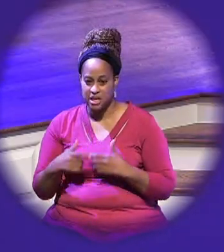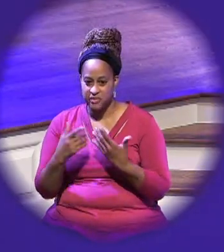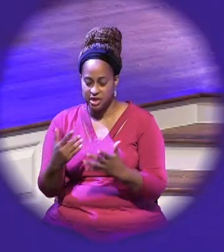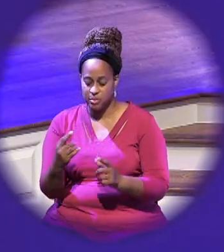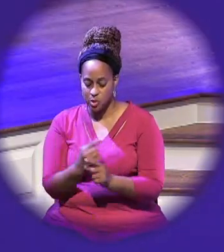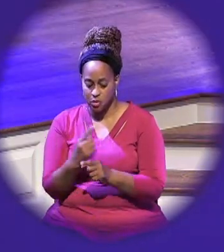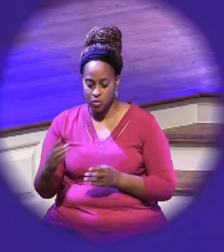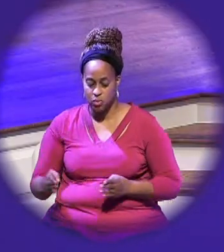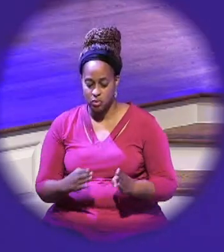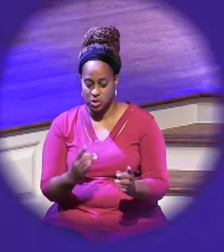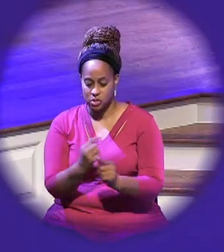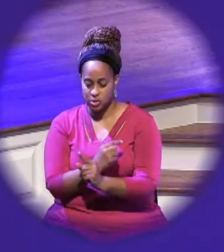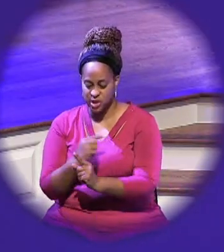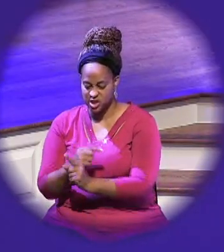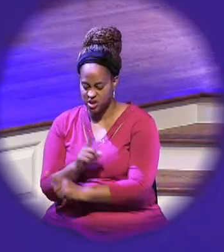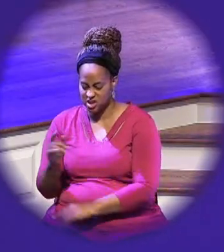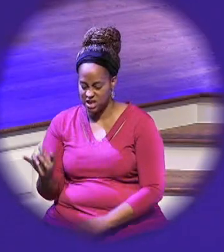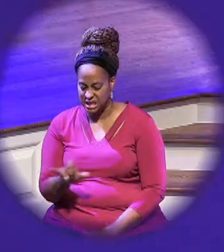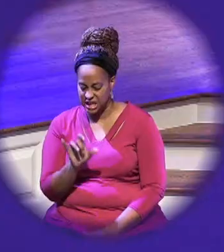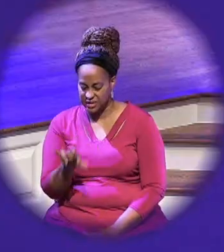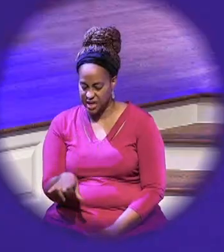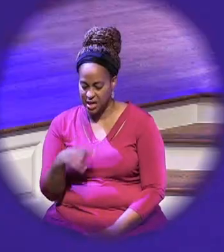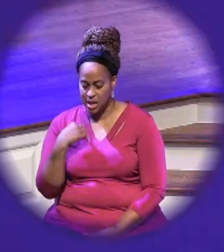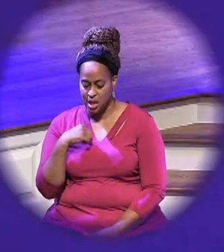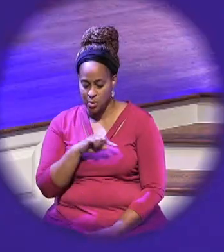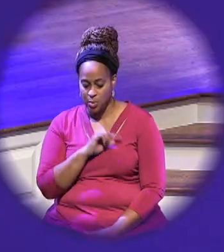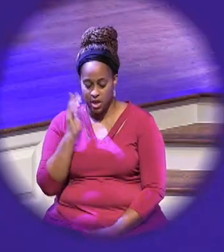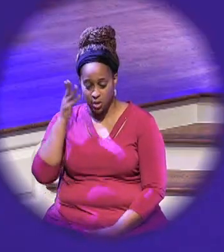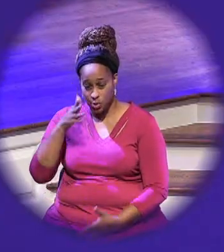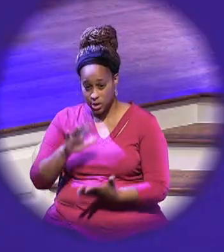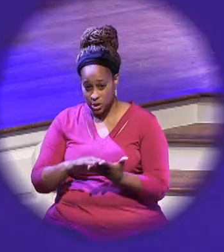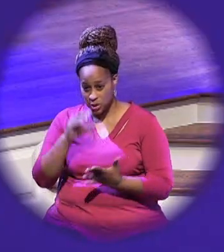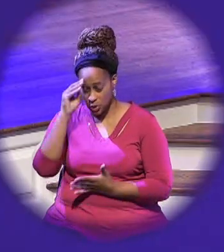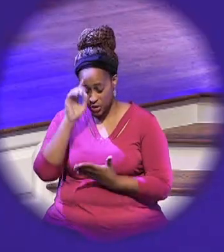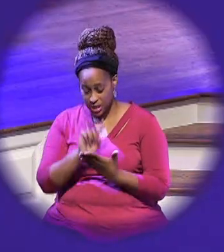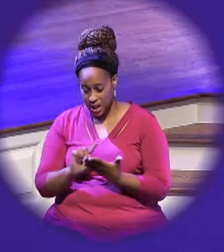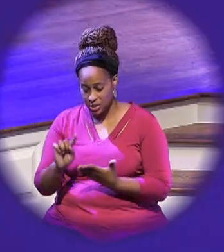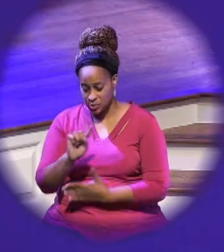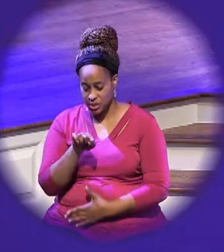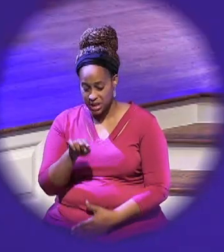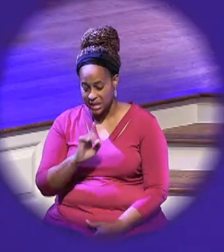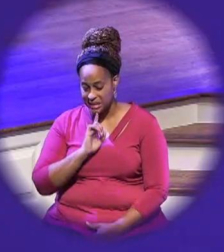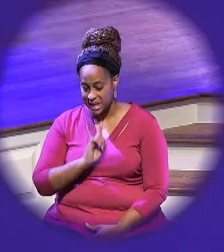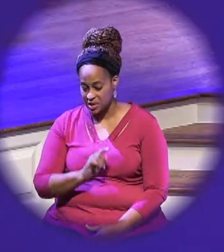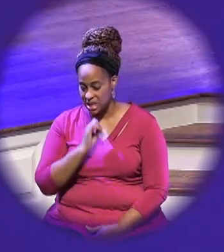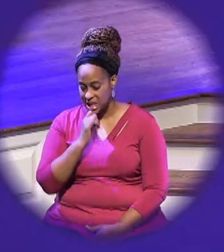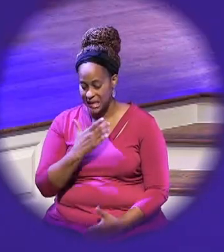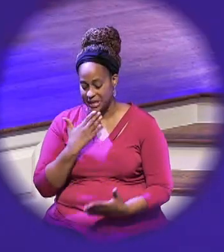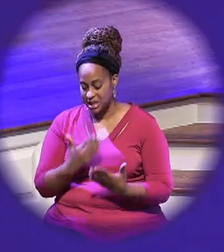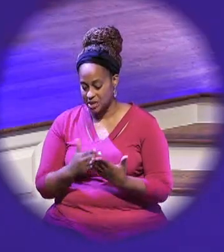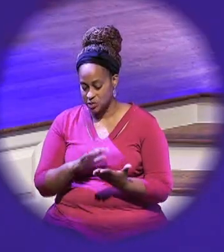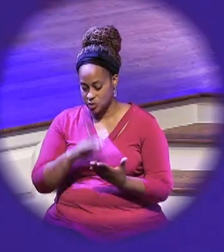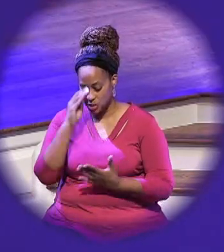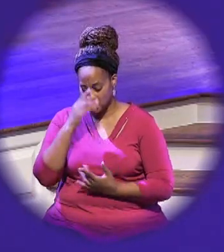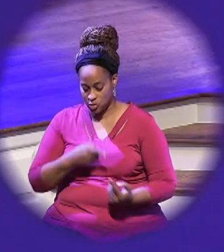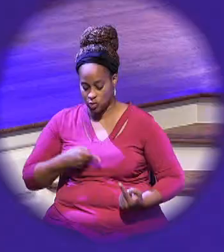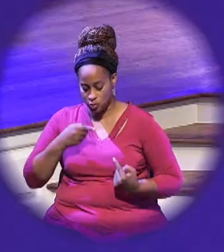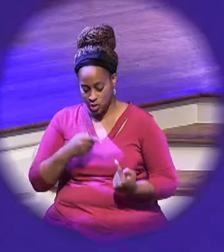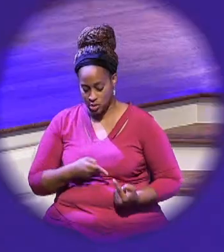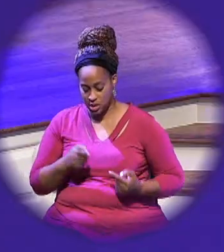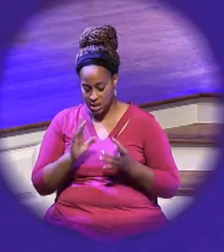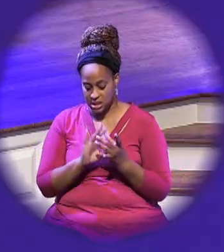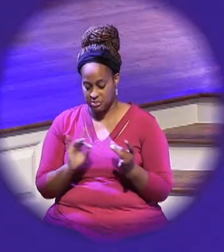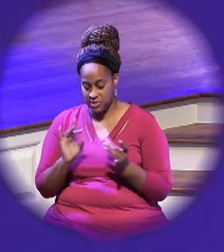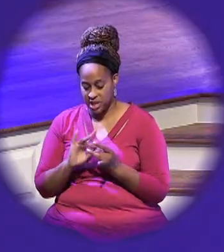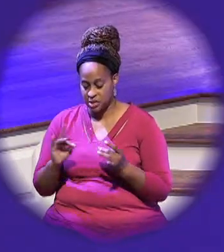correction, just like that, we're going to learn next week that he's actually not a very good student. He's going to struggle to get the message even